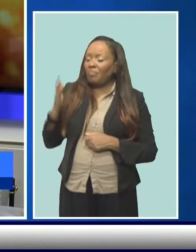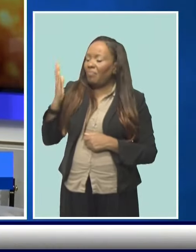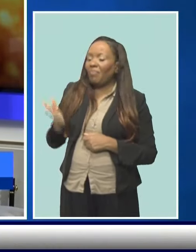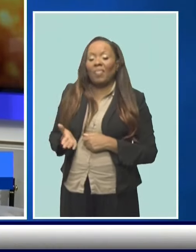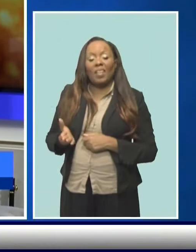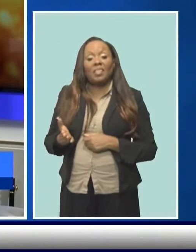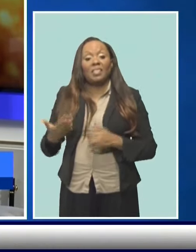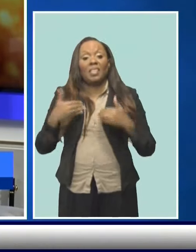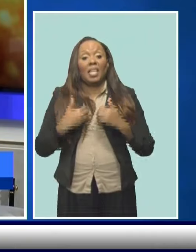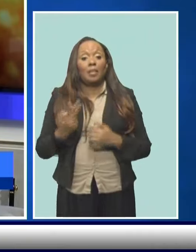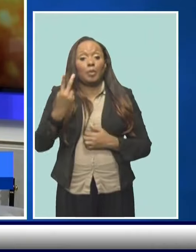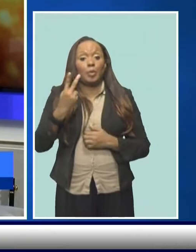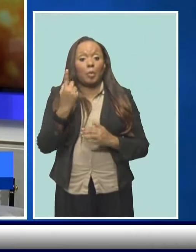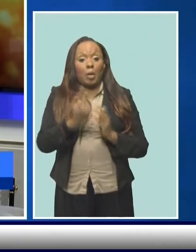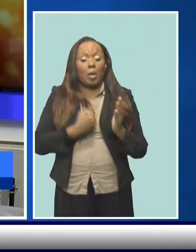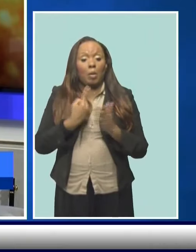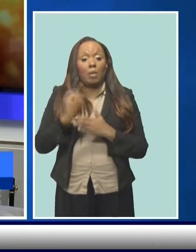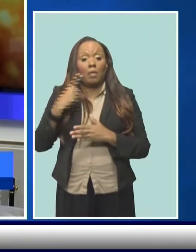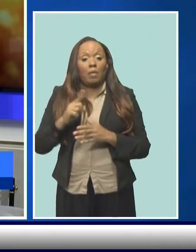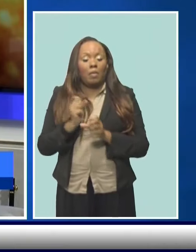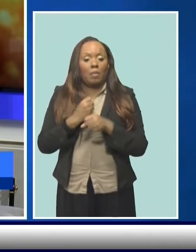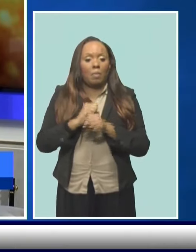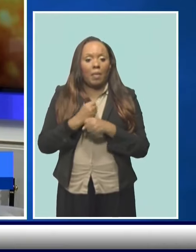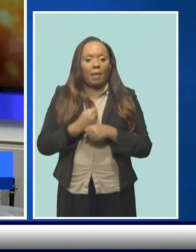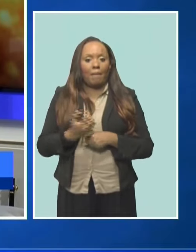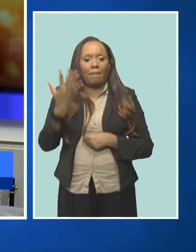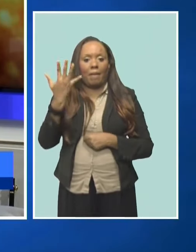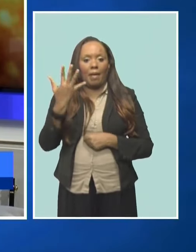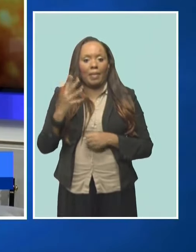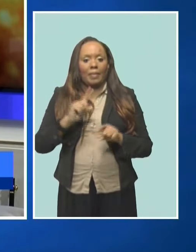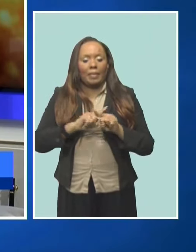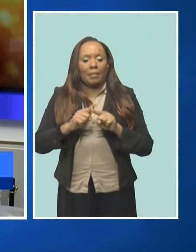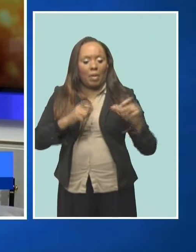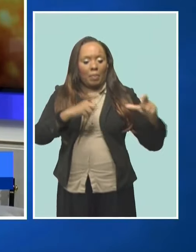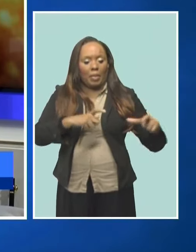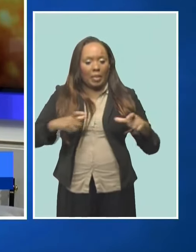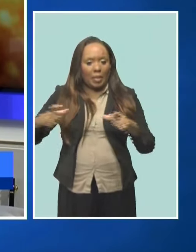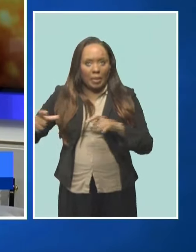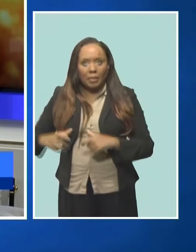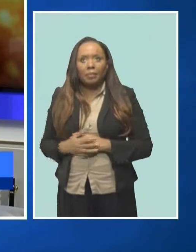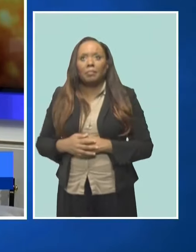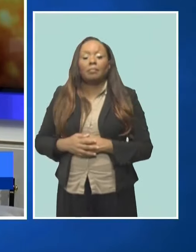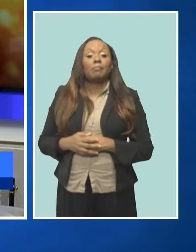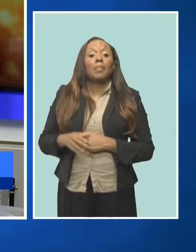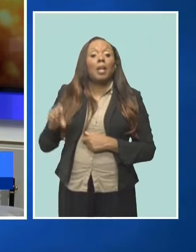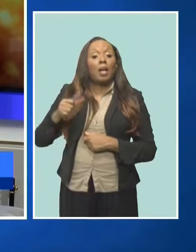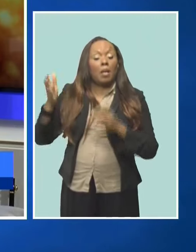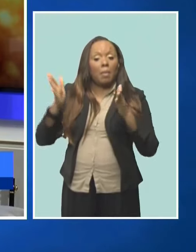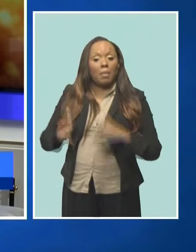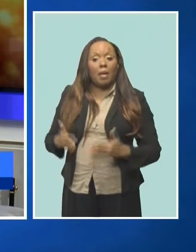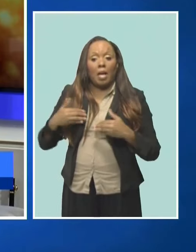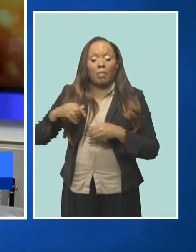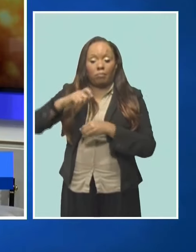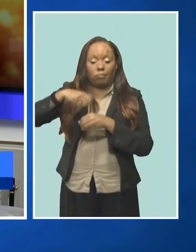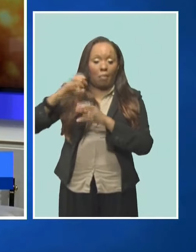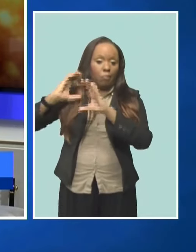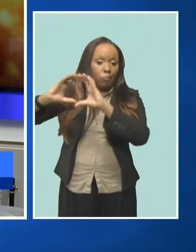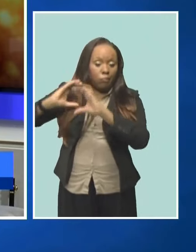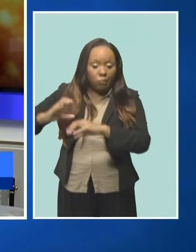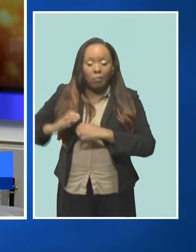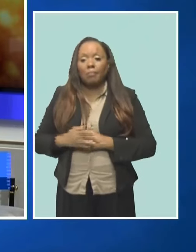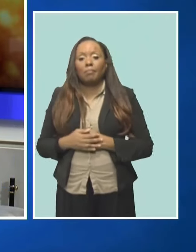prepare 5 plates. Mixology, you got to do rum, non-alcoholic, and a mystery bar. And the pastry chefs has